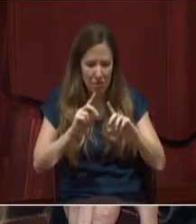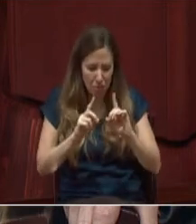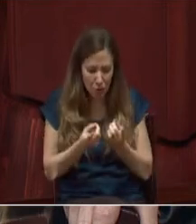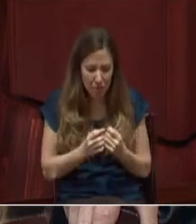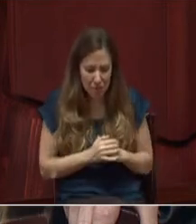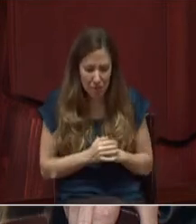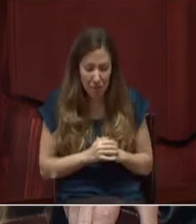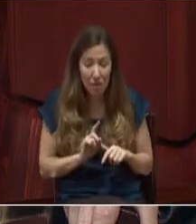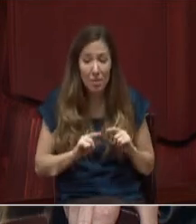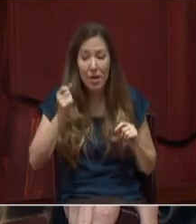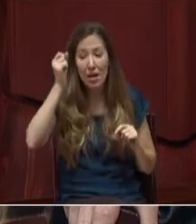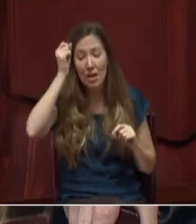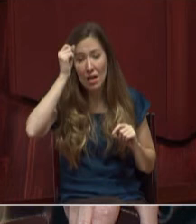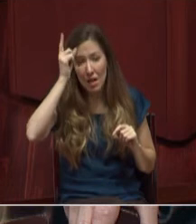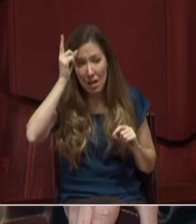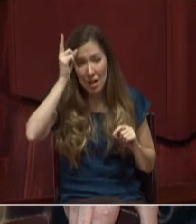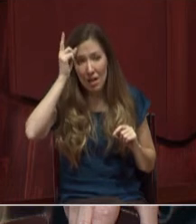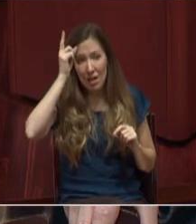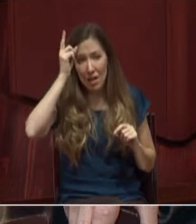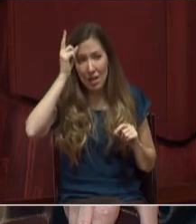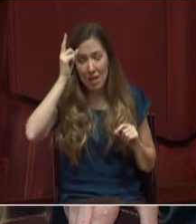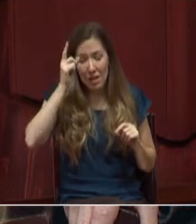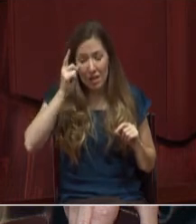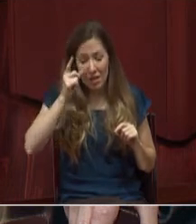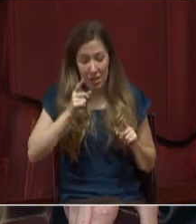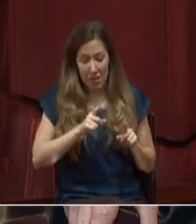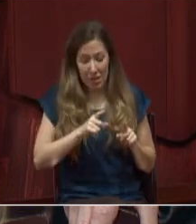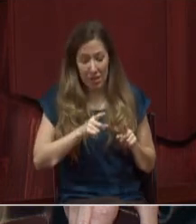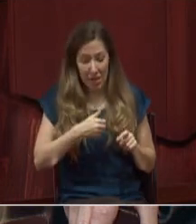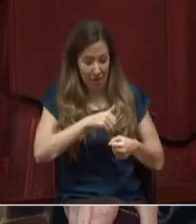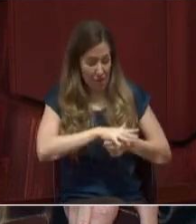Bear in mind that in addition to the pressures of